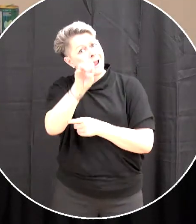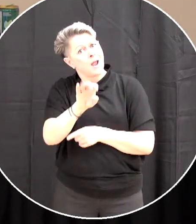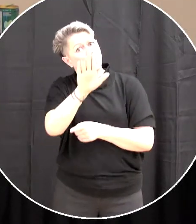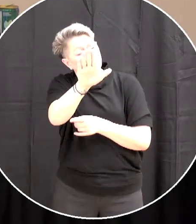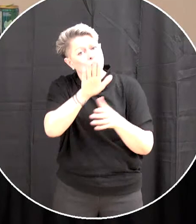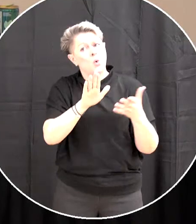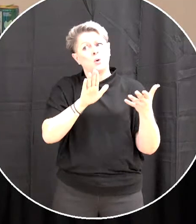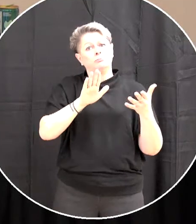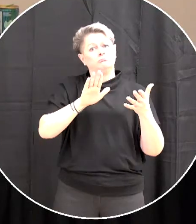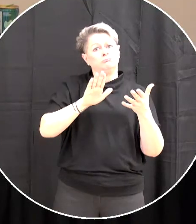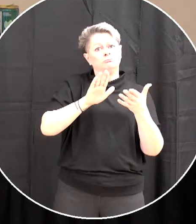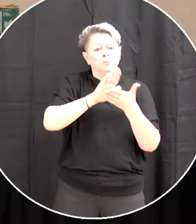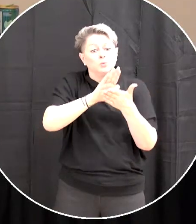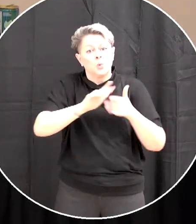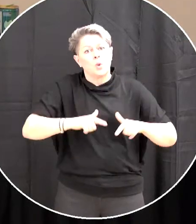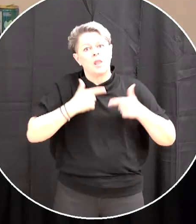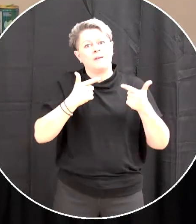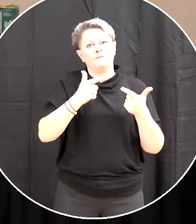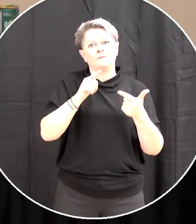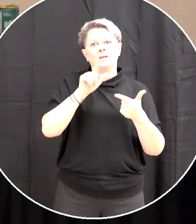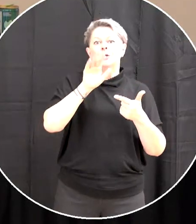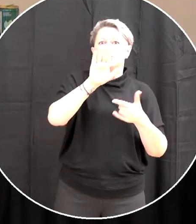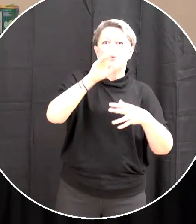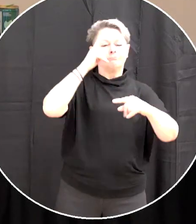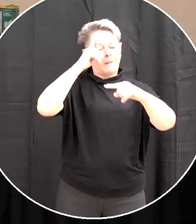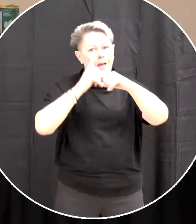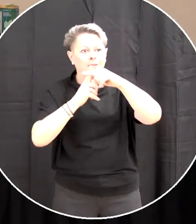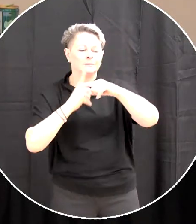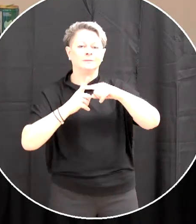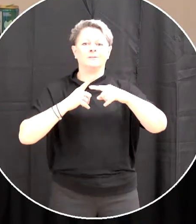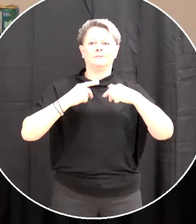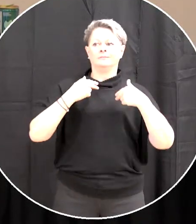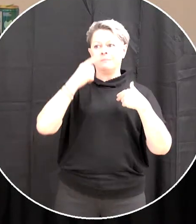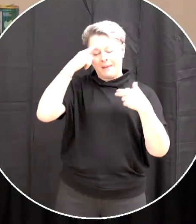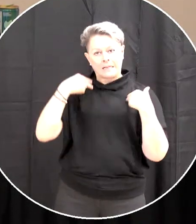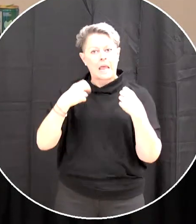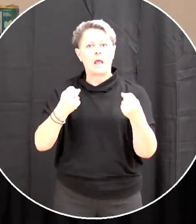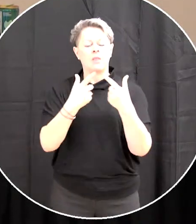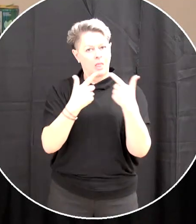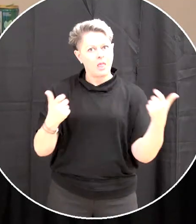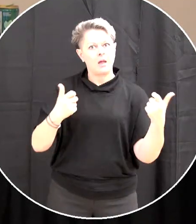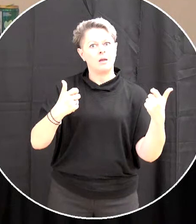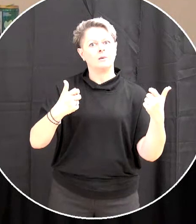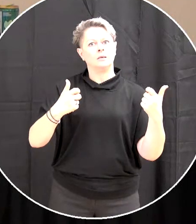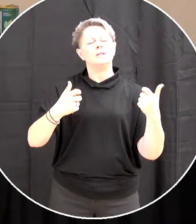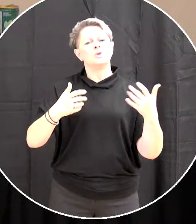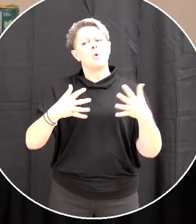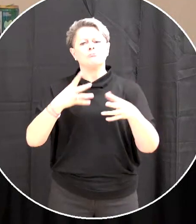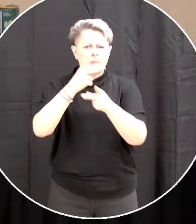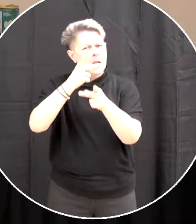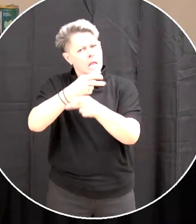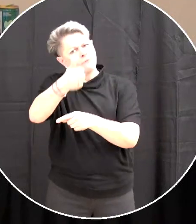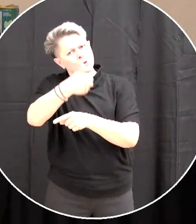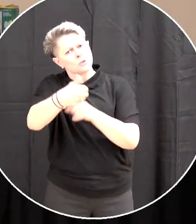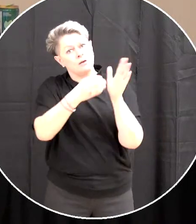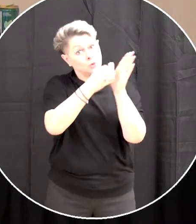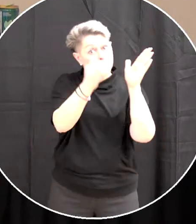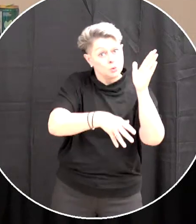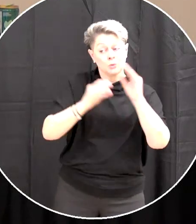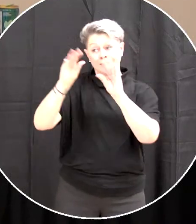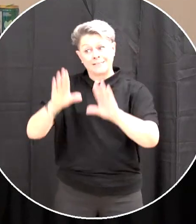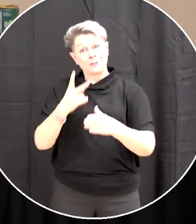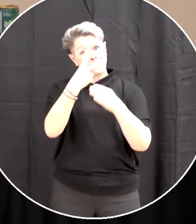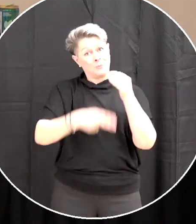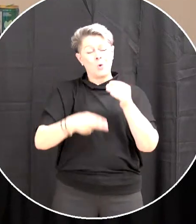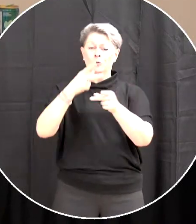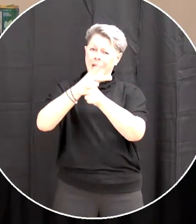future and your wellness. So, be a little bit easy on yourself, teachers and students. We don't have